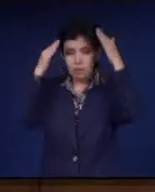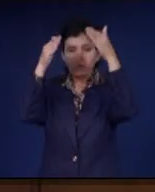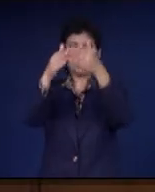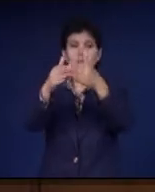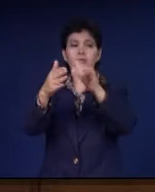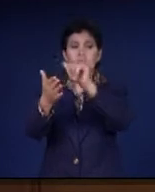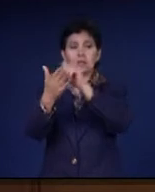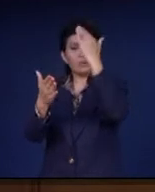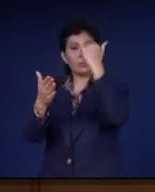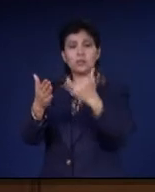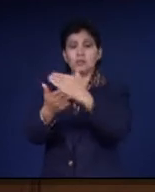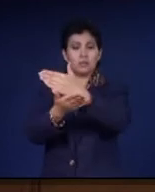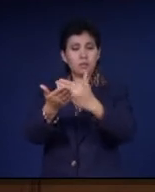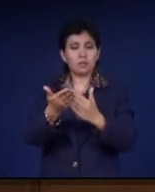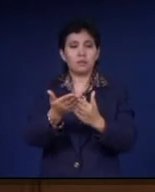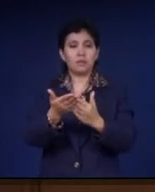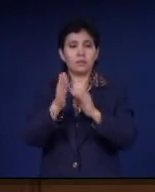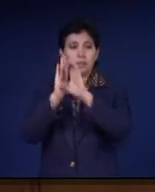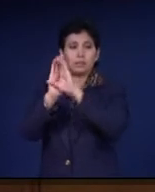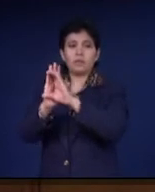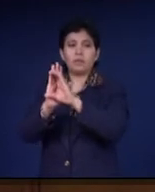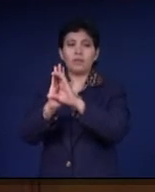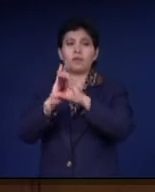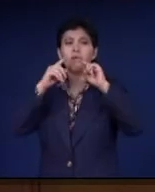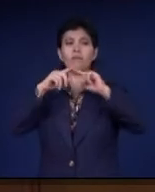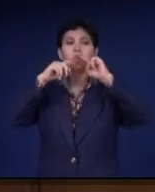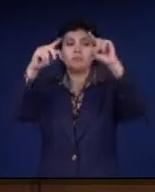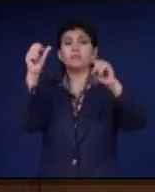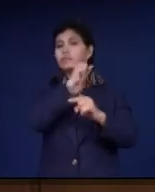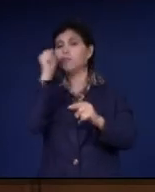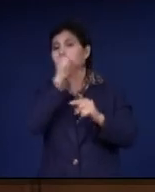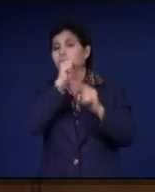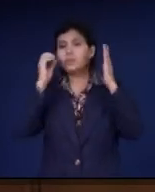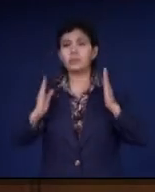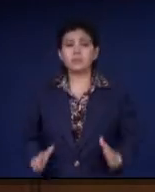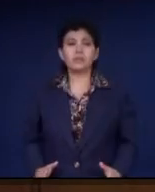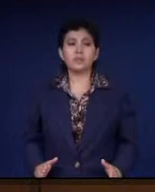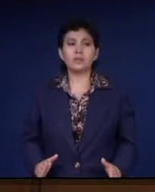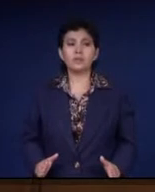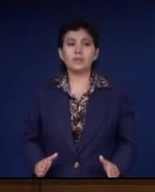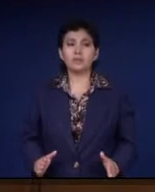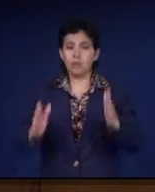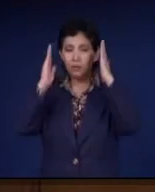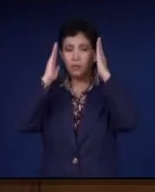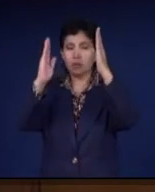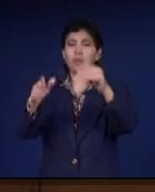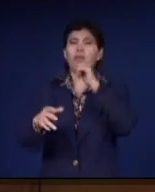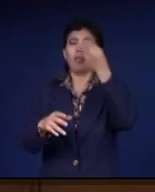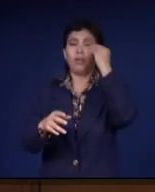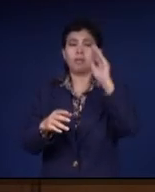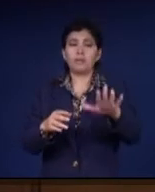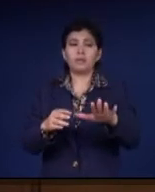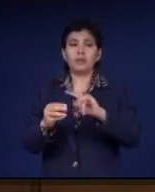For example, famous stars, famous singers, they are constantly bombarded by the presence